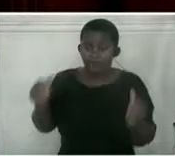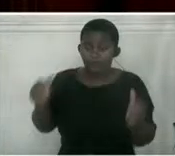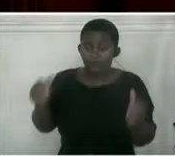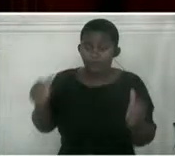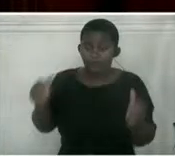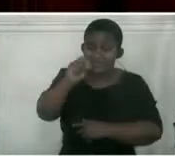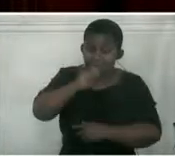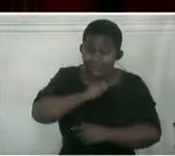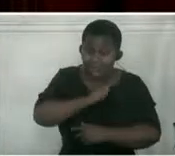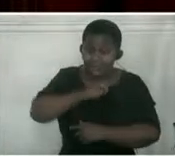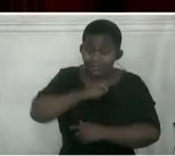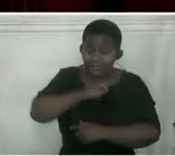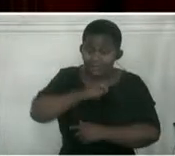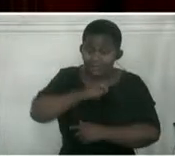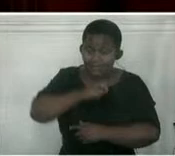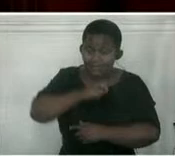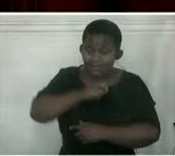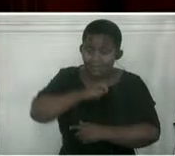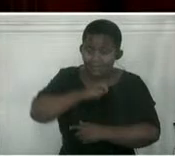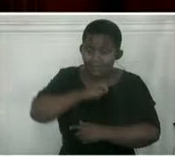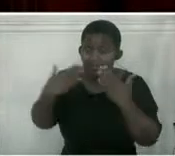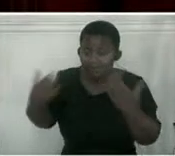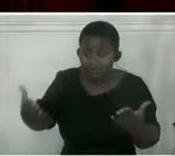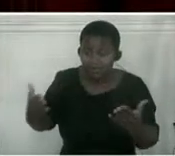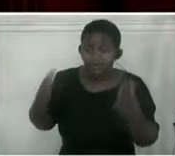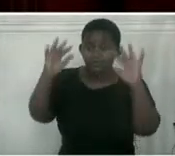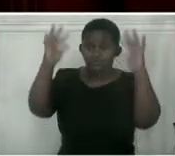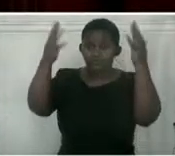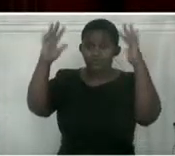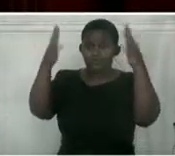Madam Speaker, I thank you.